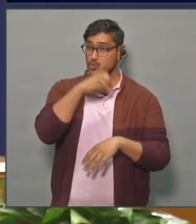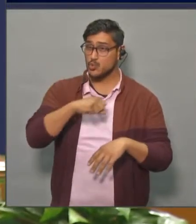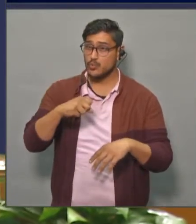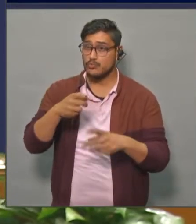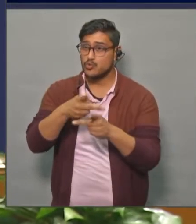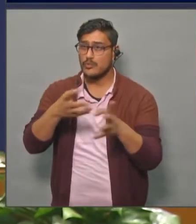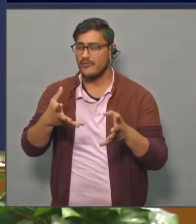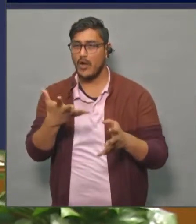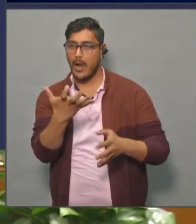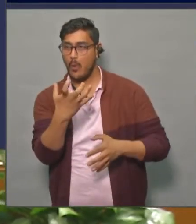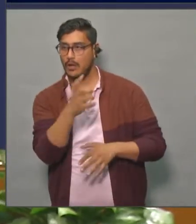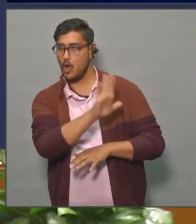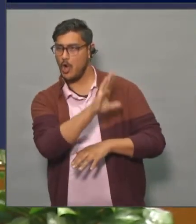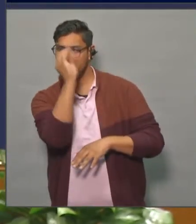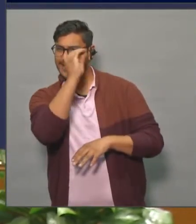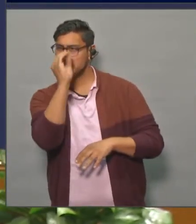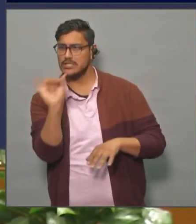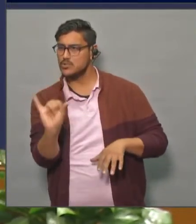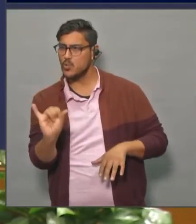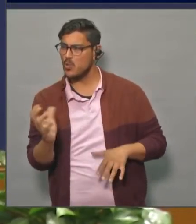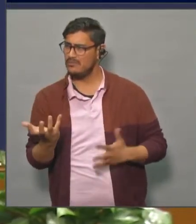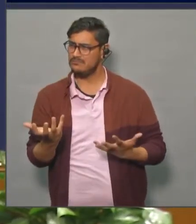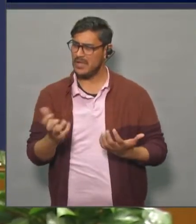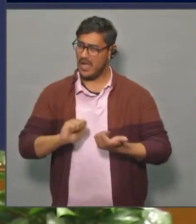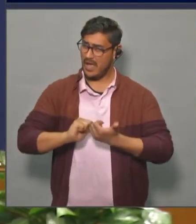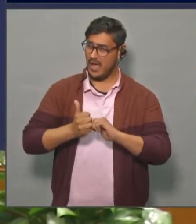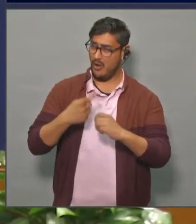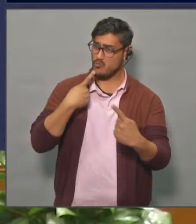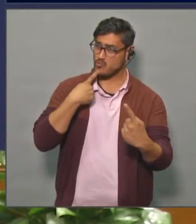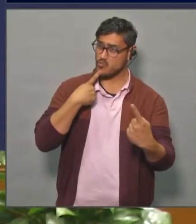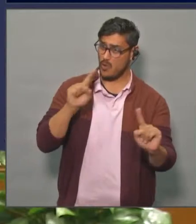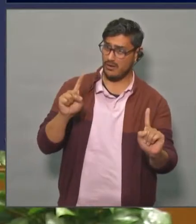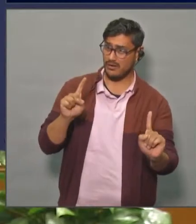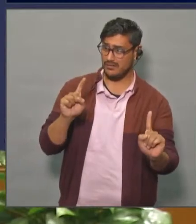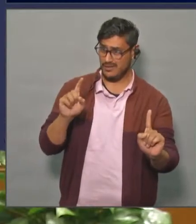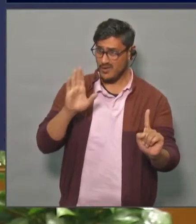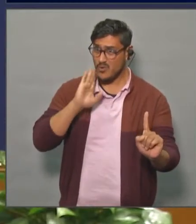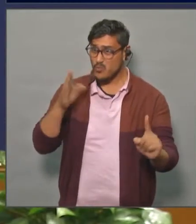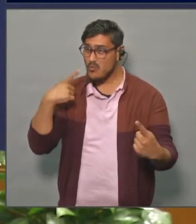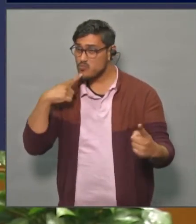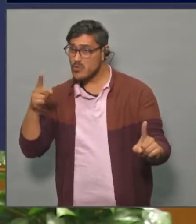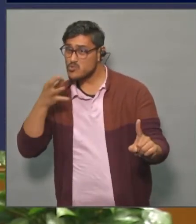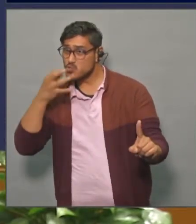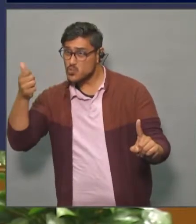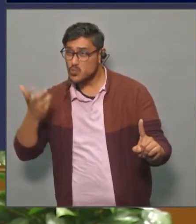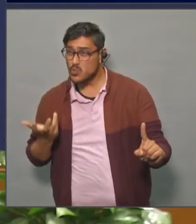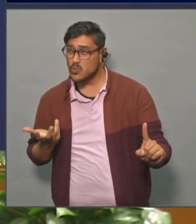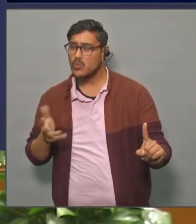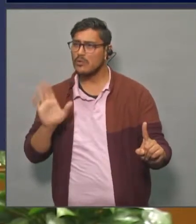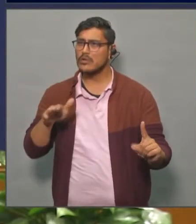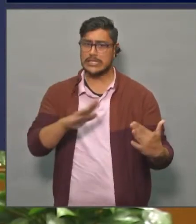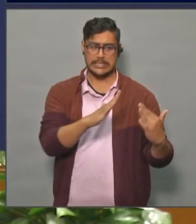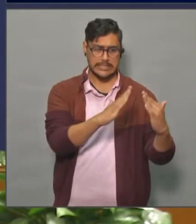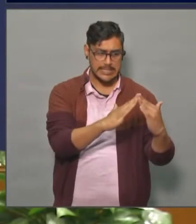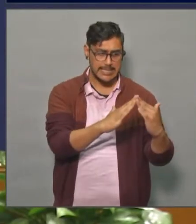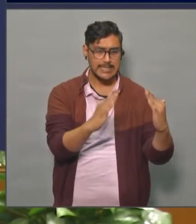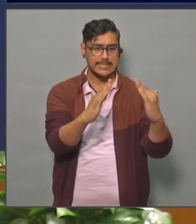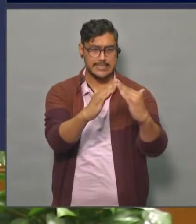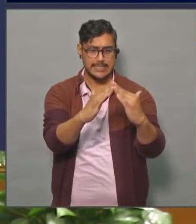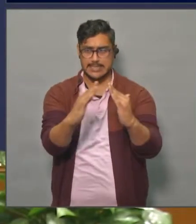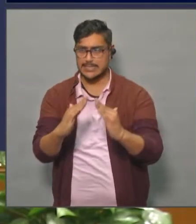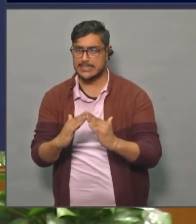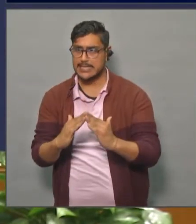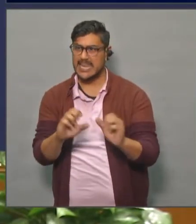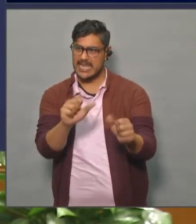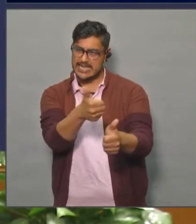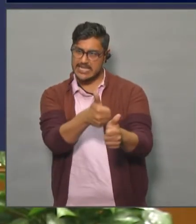like her to weigh in on this as well, how would that exactly work, and how soon could that work, that where city by city could open up rather than wait